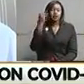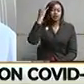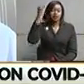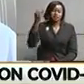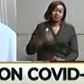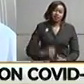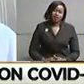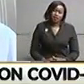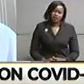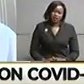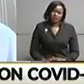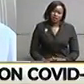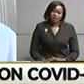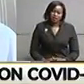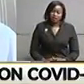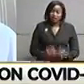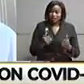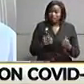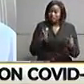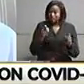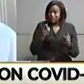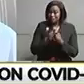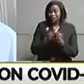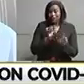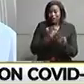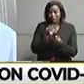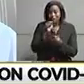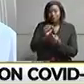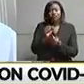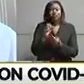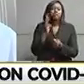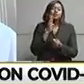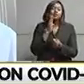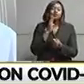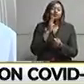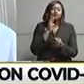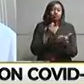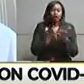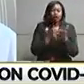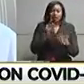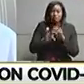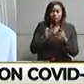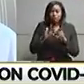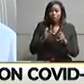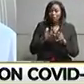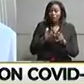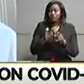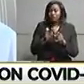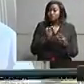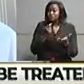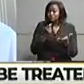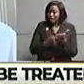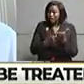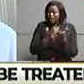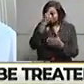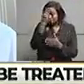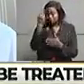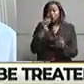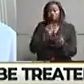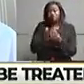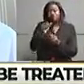We took away the 15 million people, Ugandans, who are in the school system,